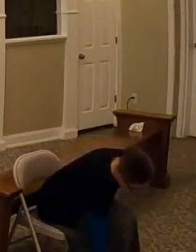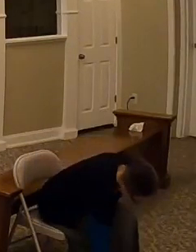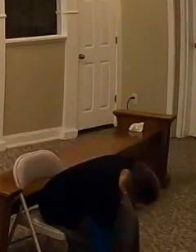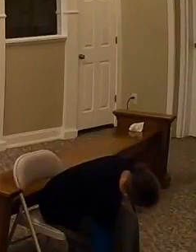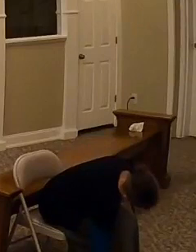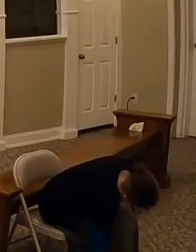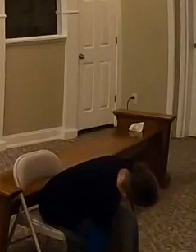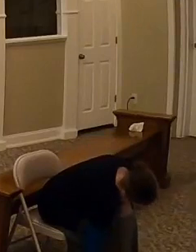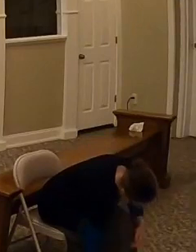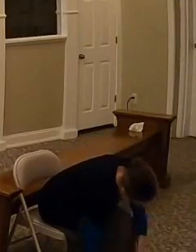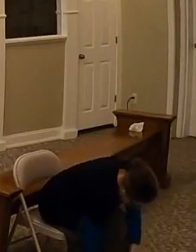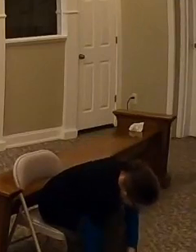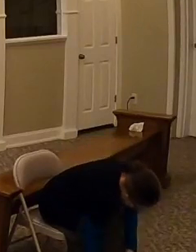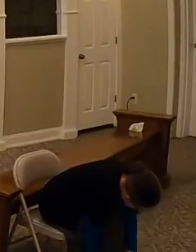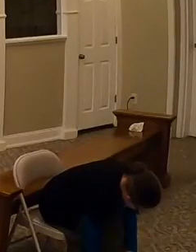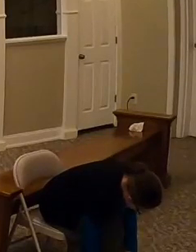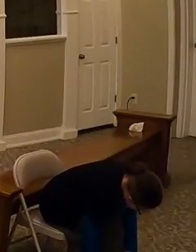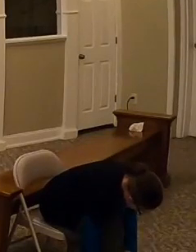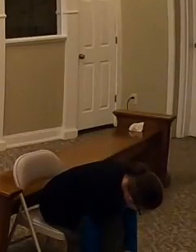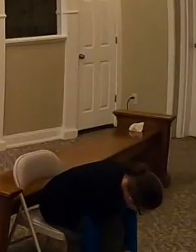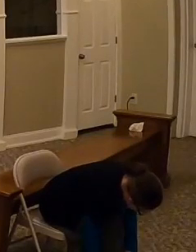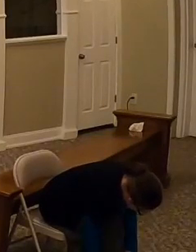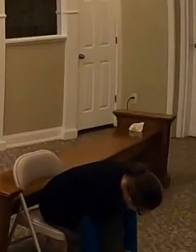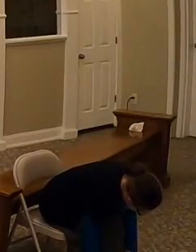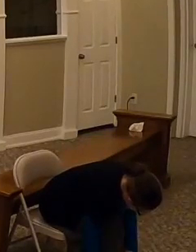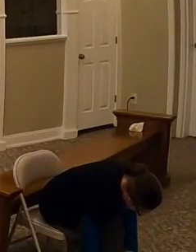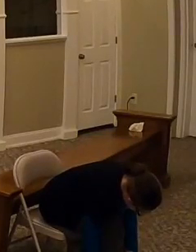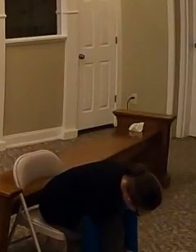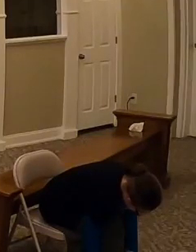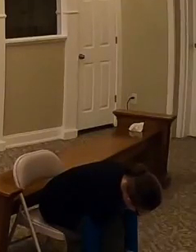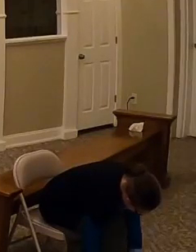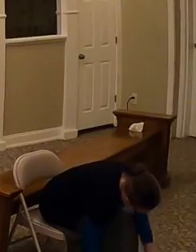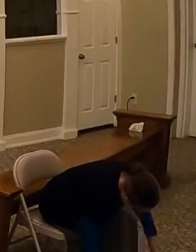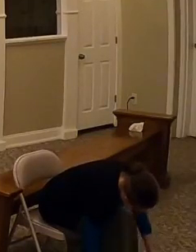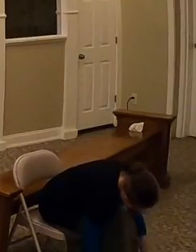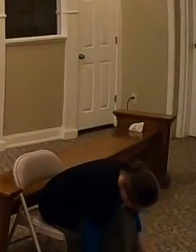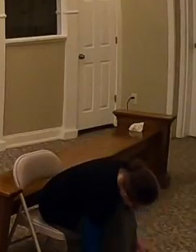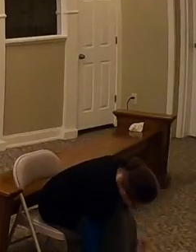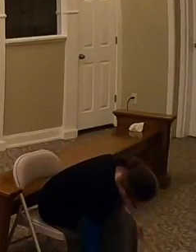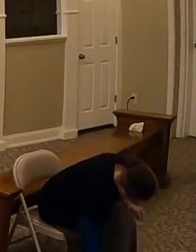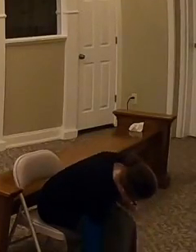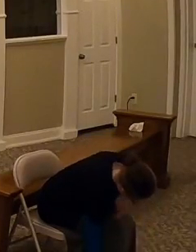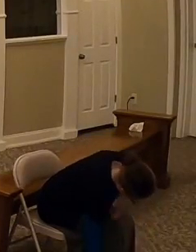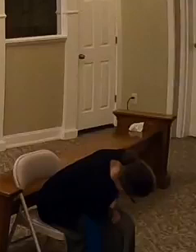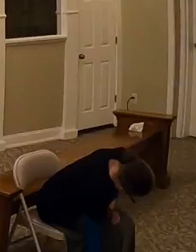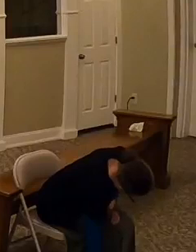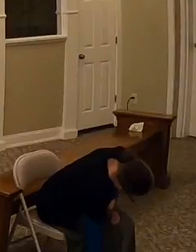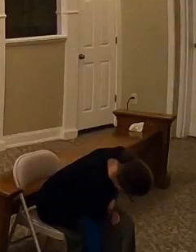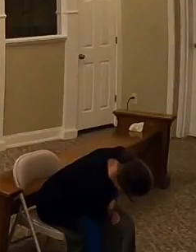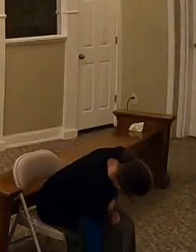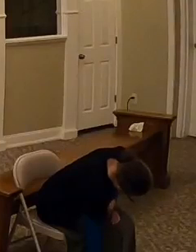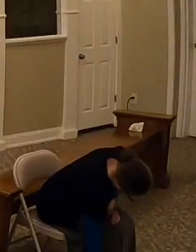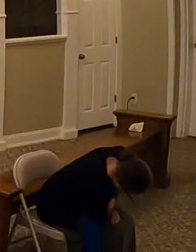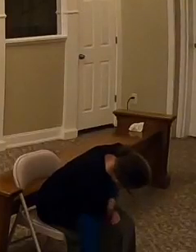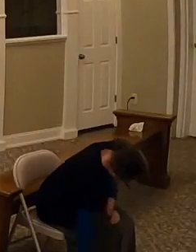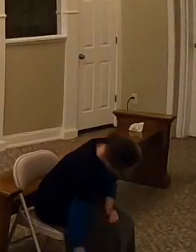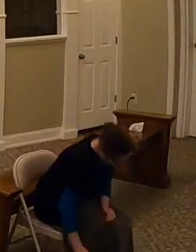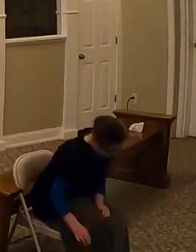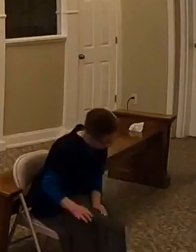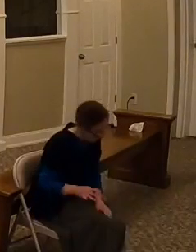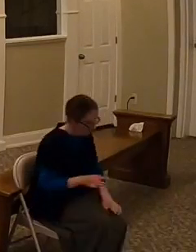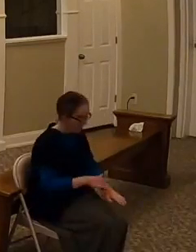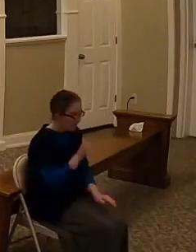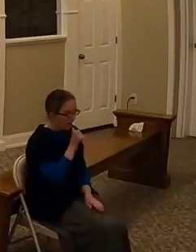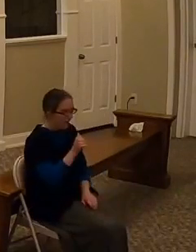Among who? Man. The world. Amen. Be ye separate, saith the Lord, and